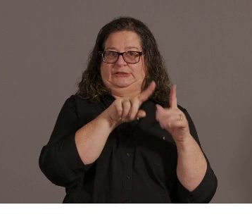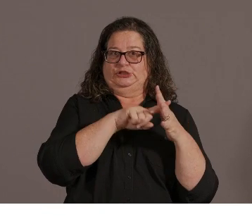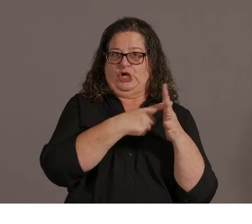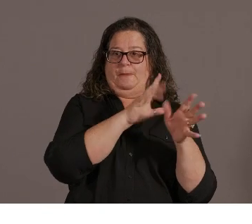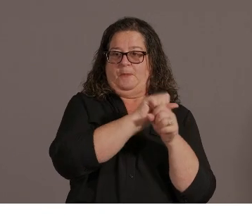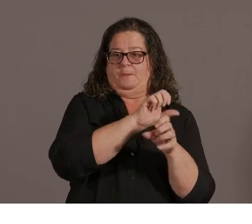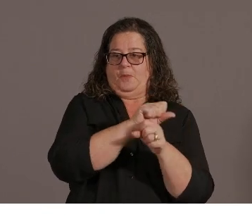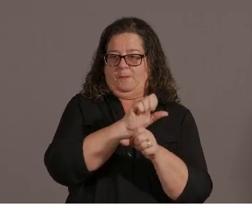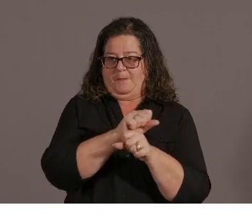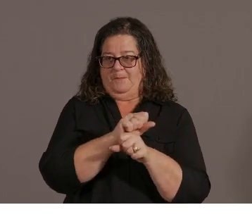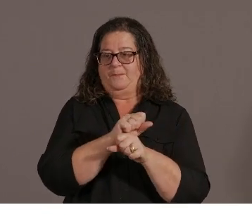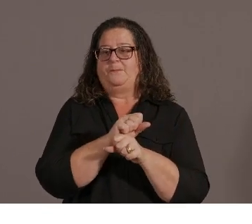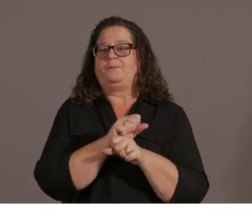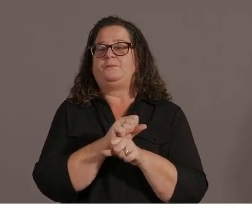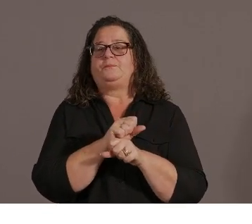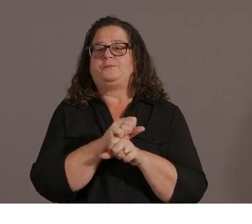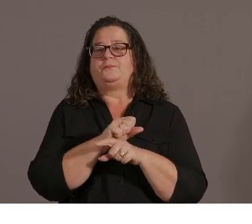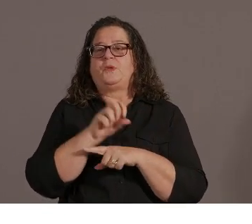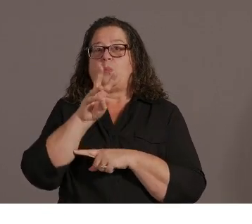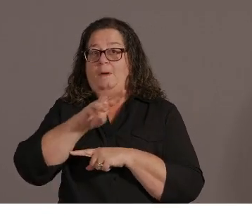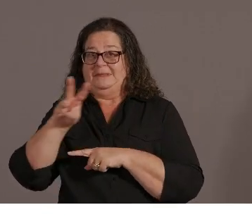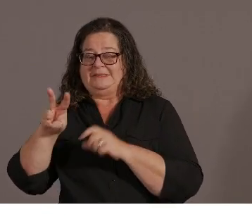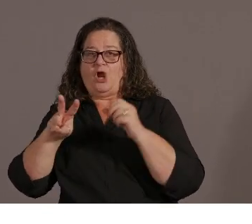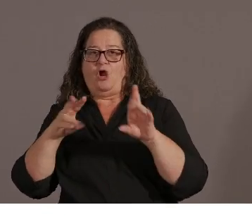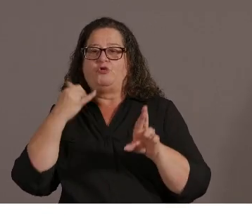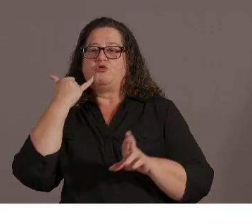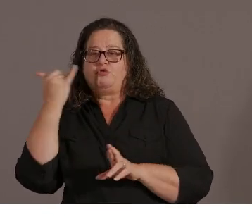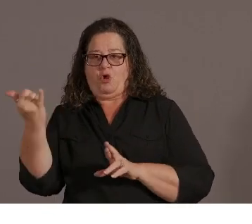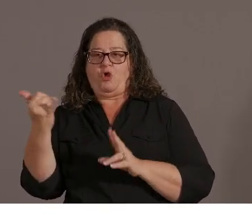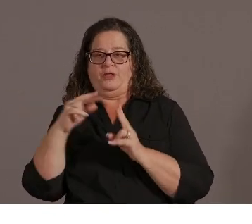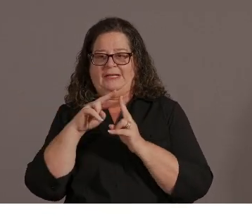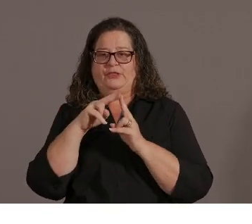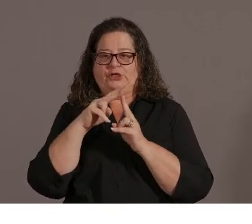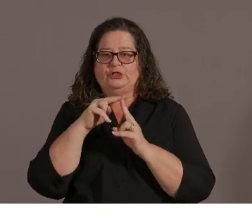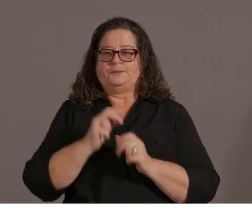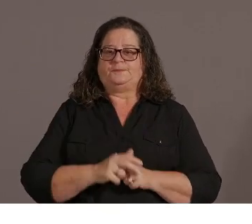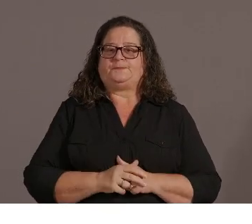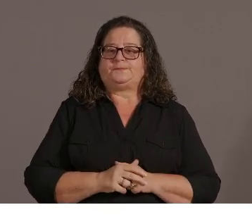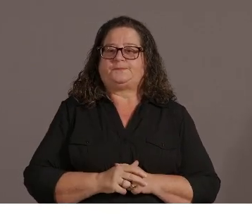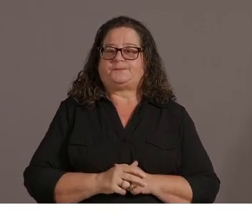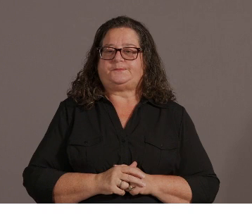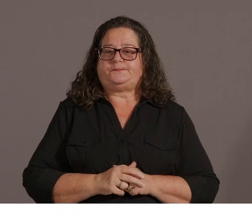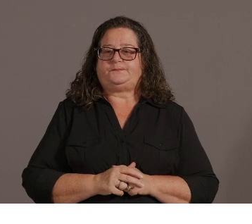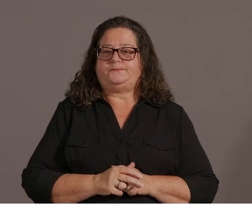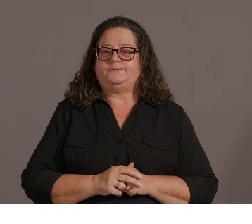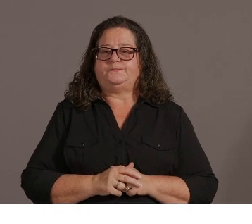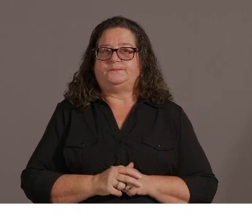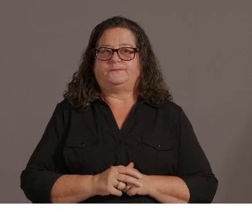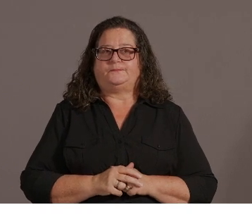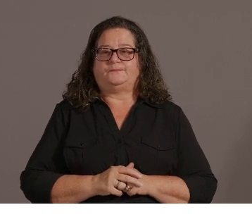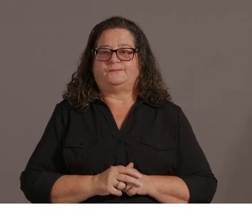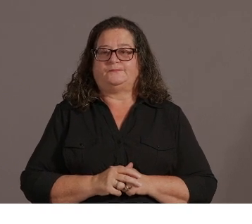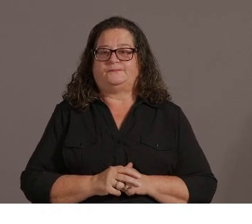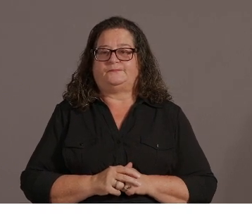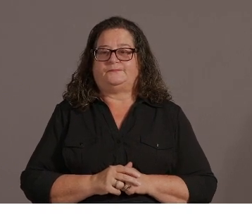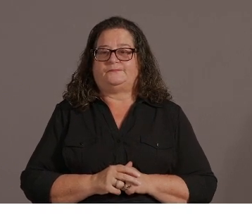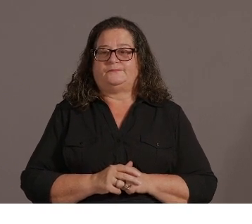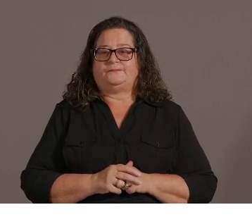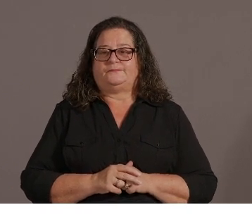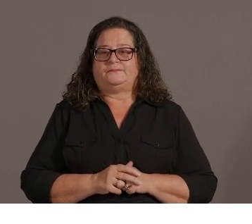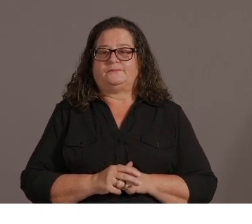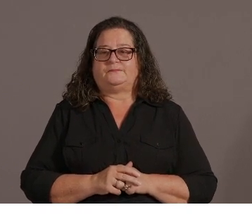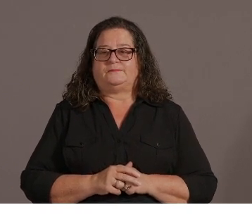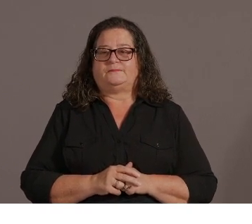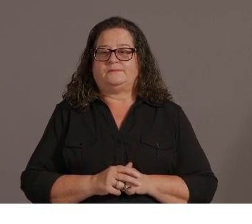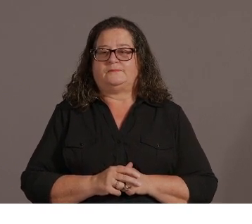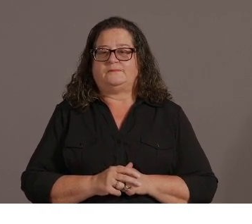844-542-8201. This site has been operating a couple of days each week and has been administering the Moderna vaccine.